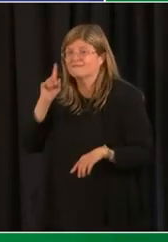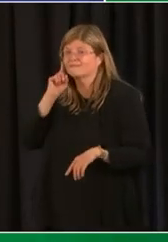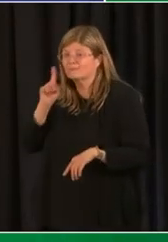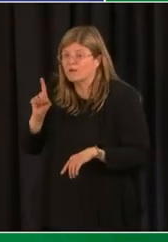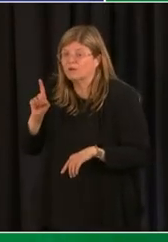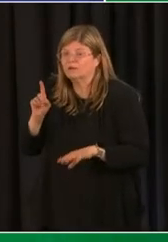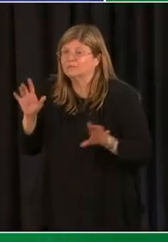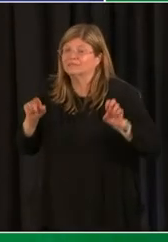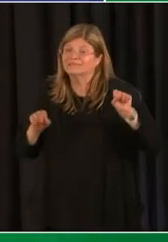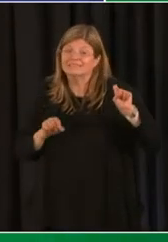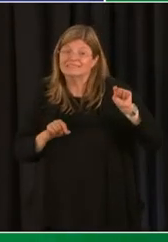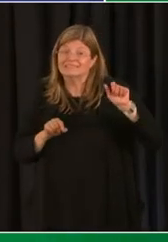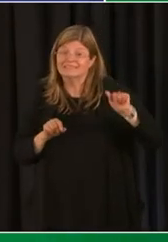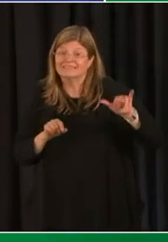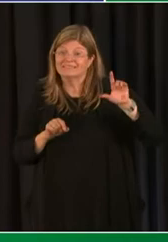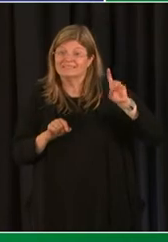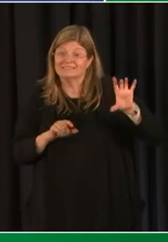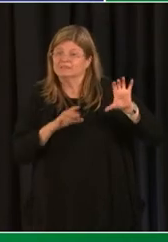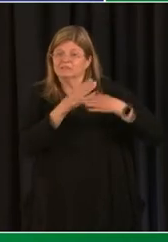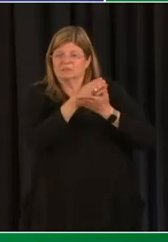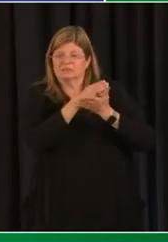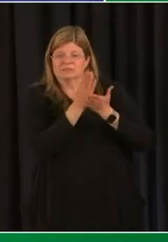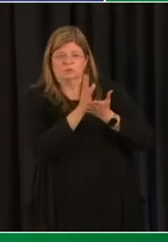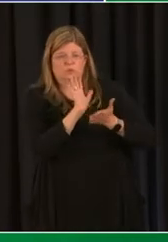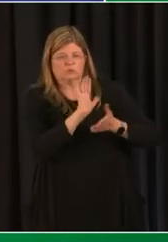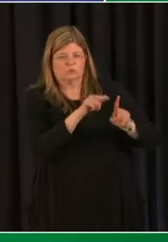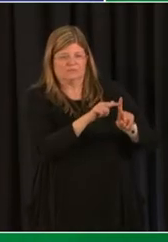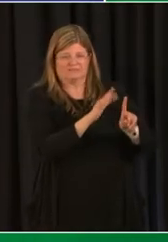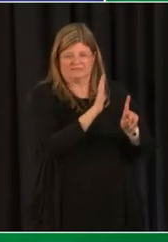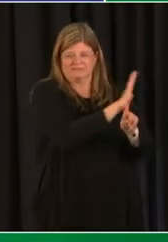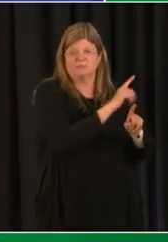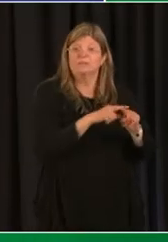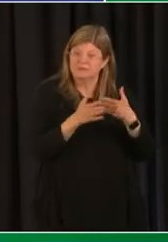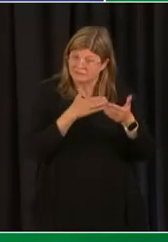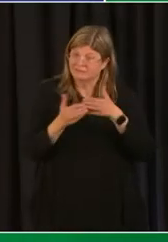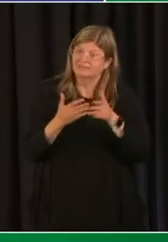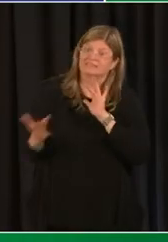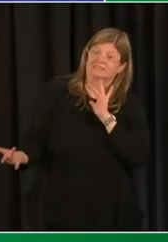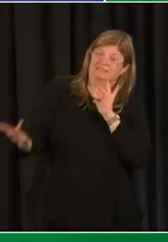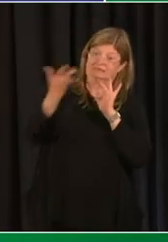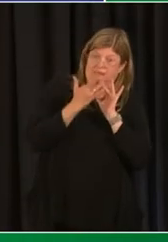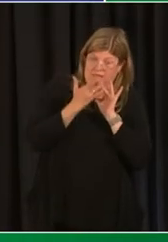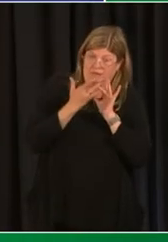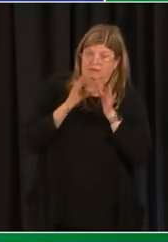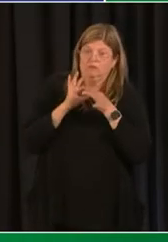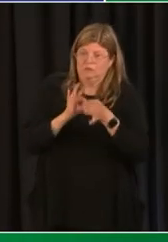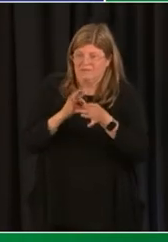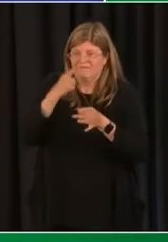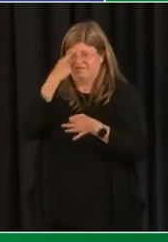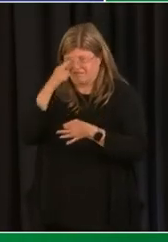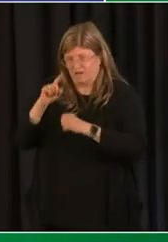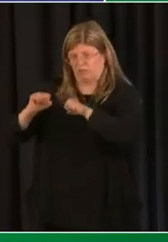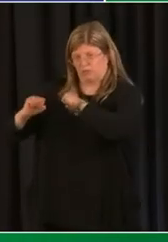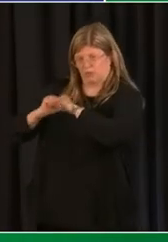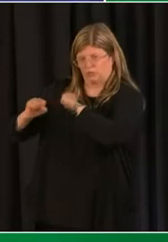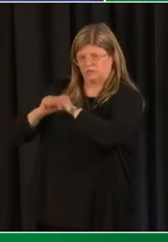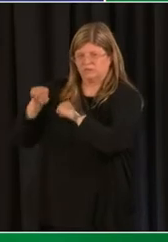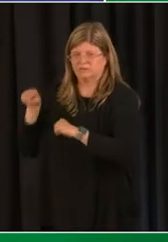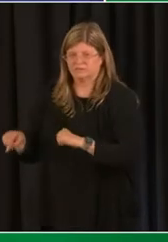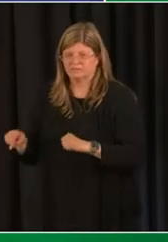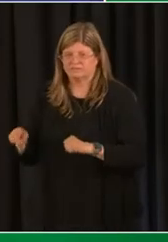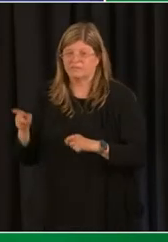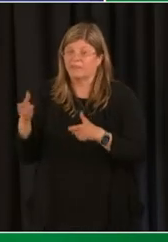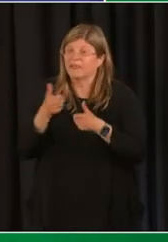the federal legislation and the guidance from the Treasury Department. However, we will strive to find some